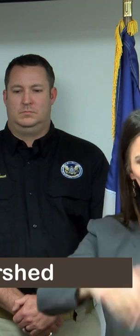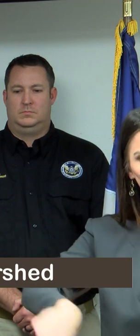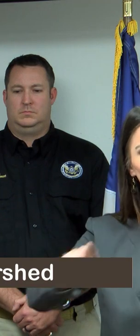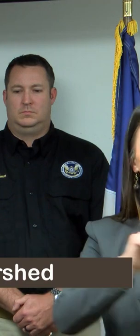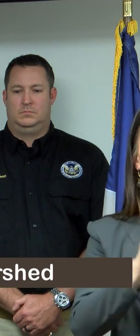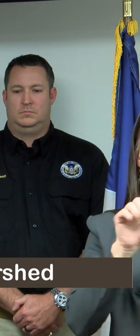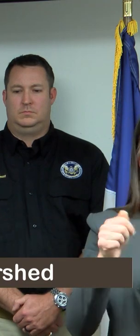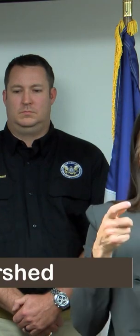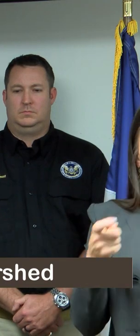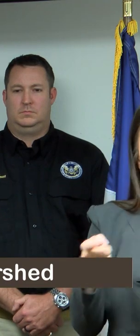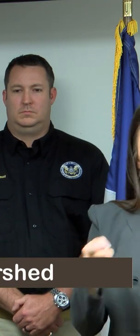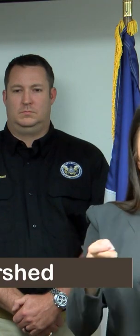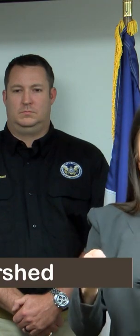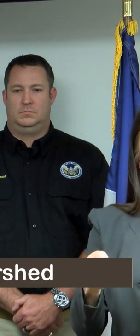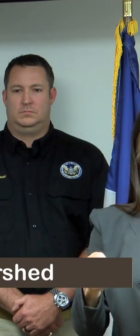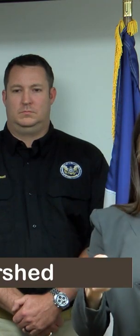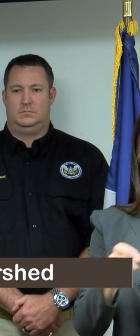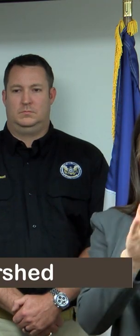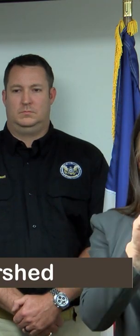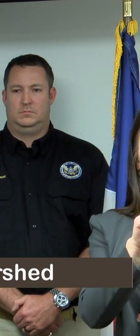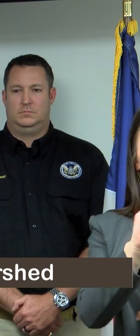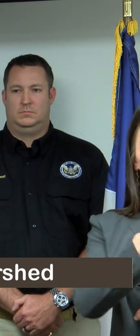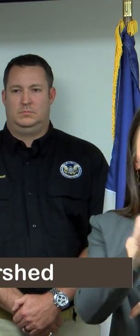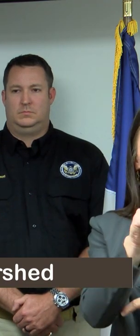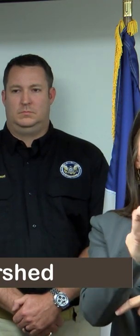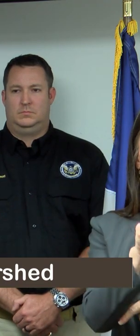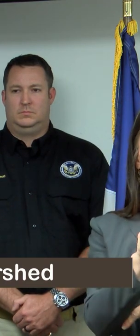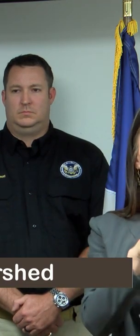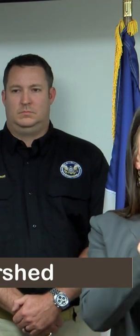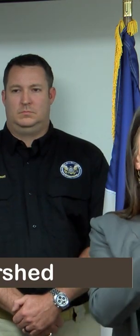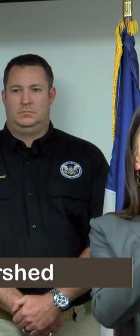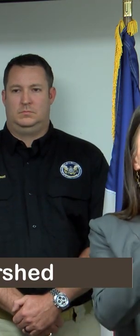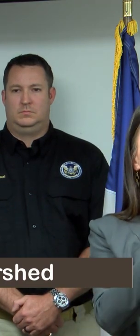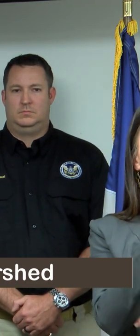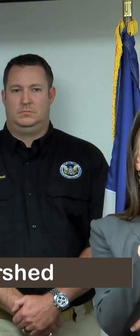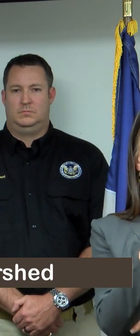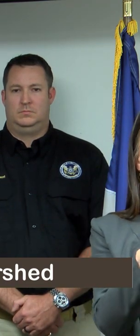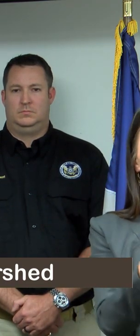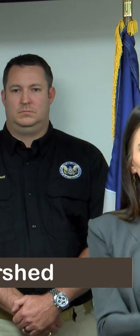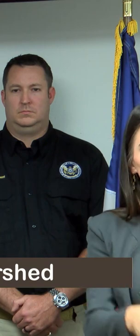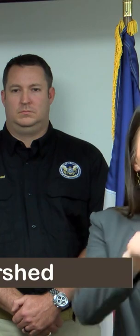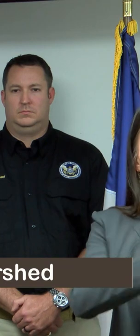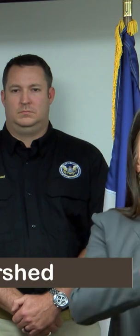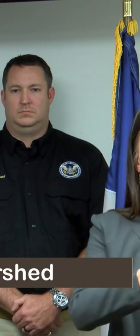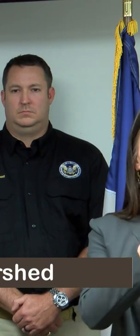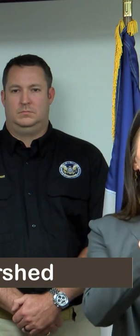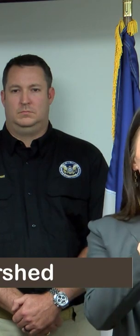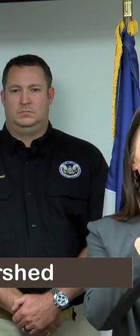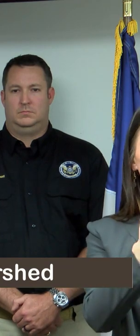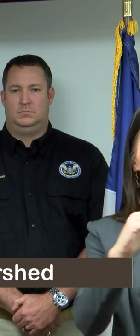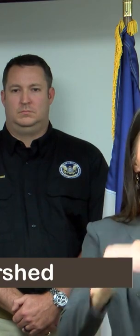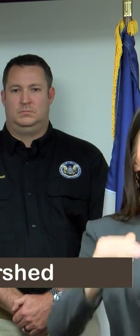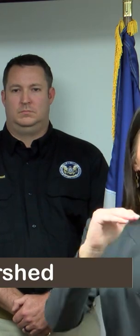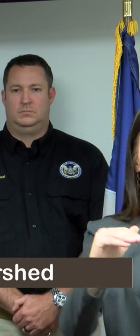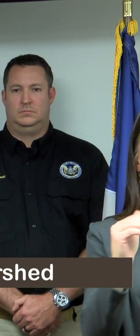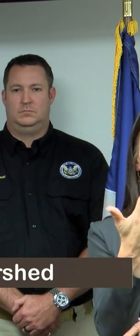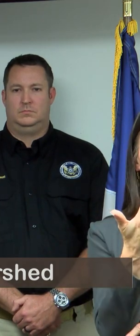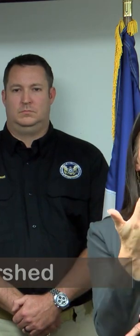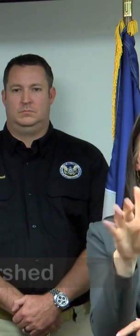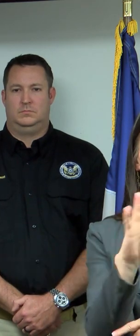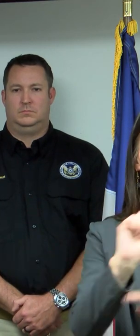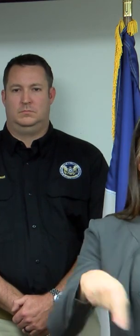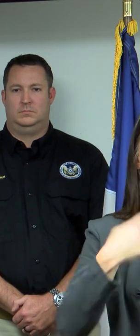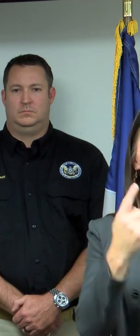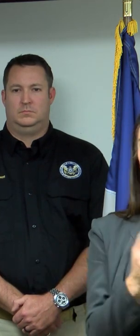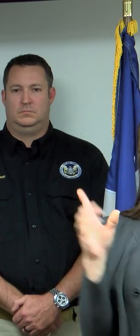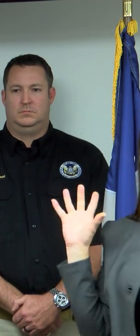manageable. The Brazos River at Richmond has risen around 1 foot over the last 24 hours and is currently at stage 48.2